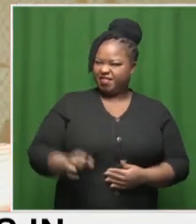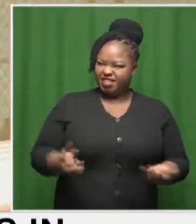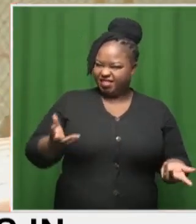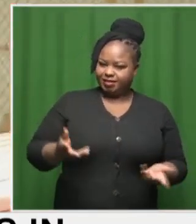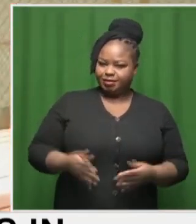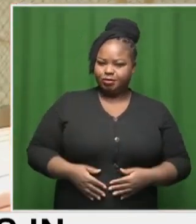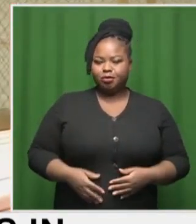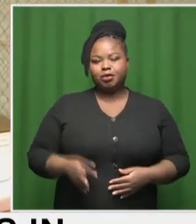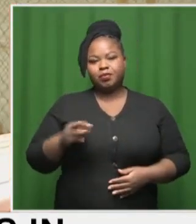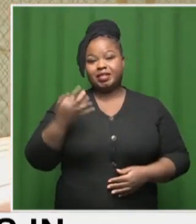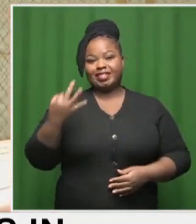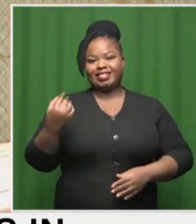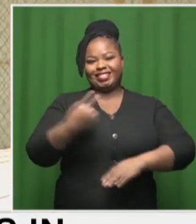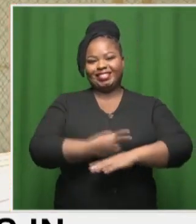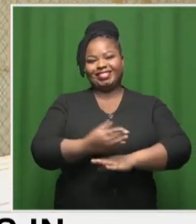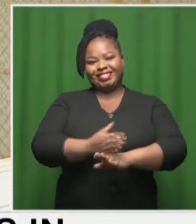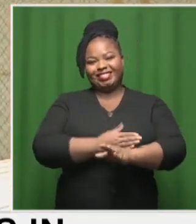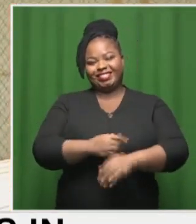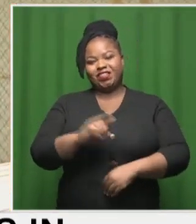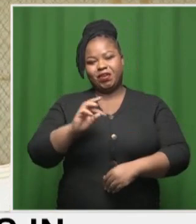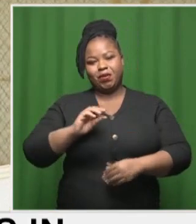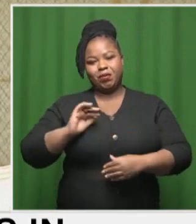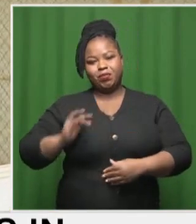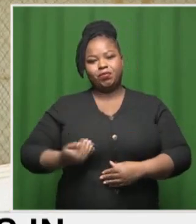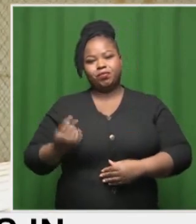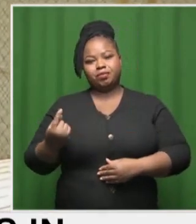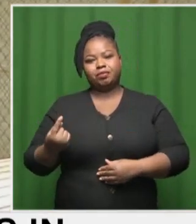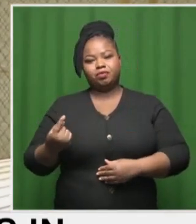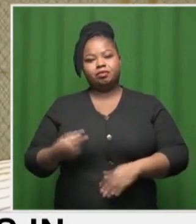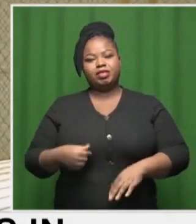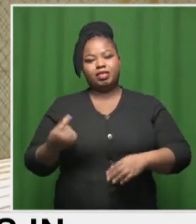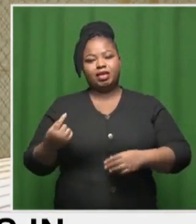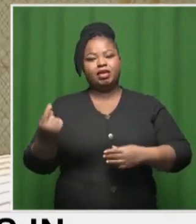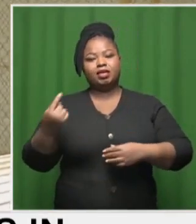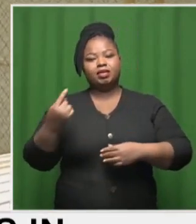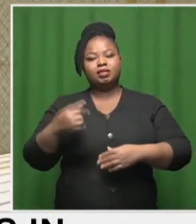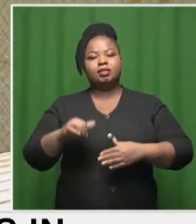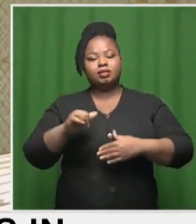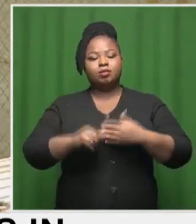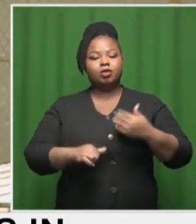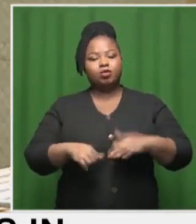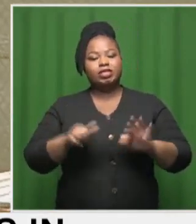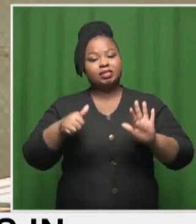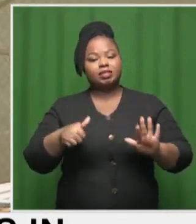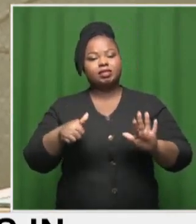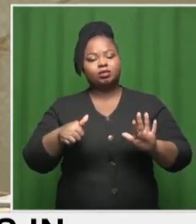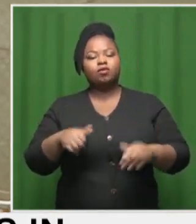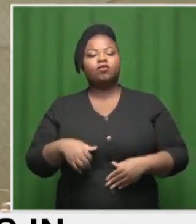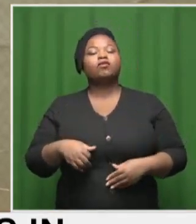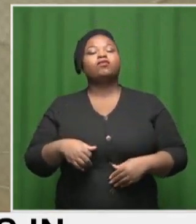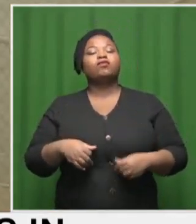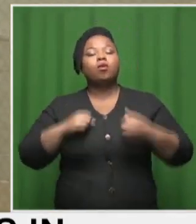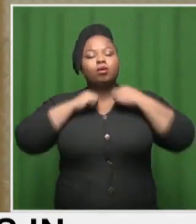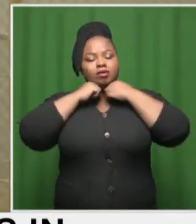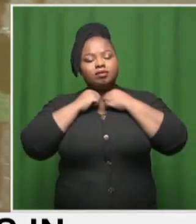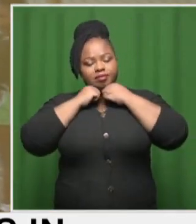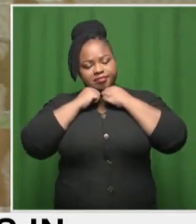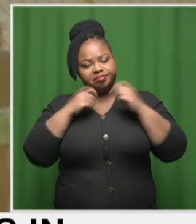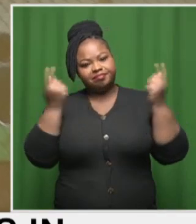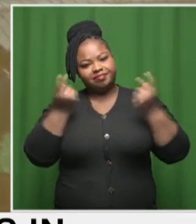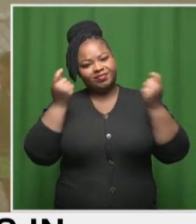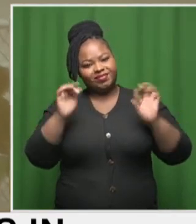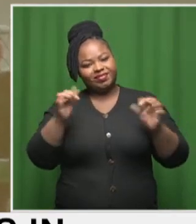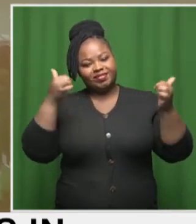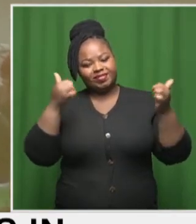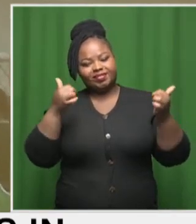And it will be 3 days before Women's Month on the 6th of August. So it will be a very good thing for us as women to celebrate